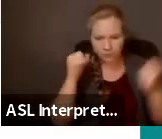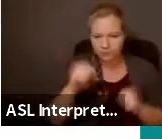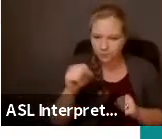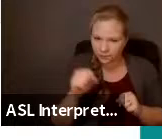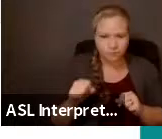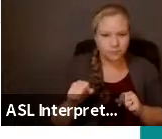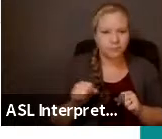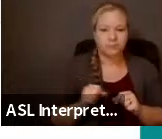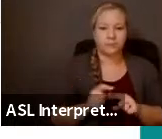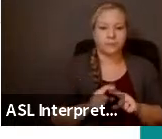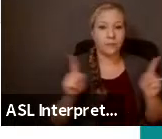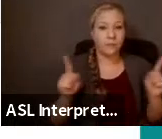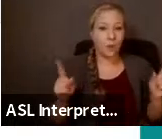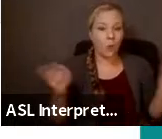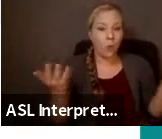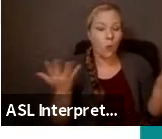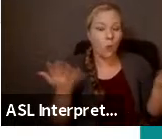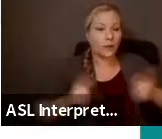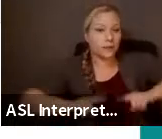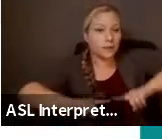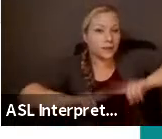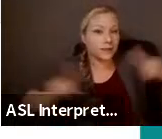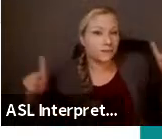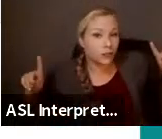here is that